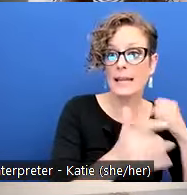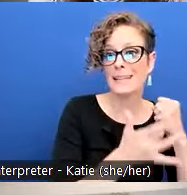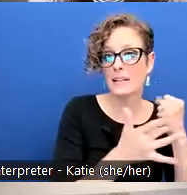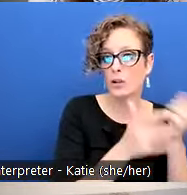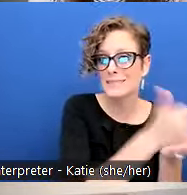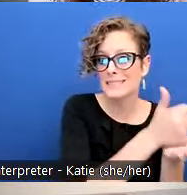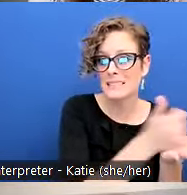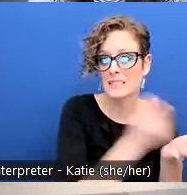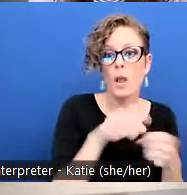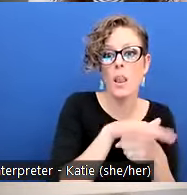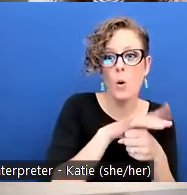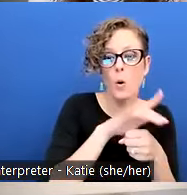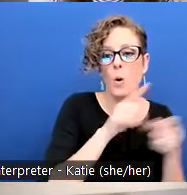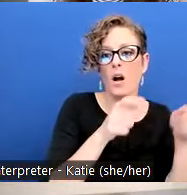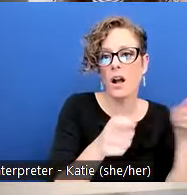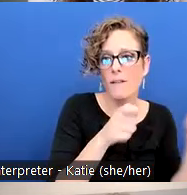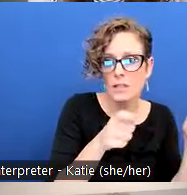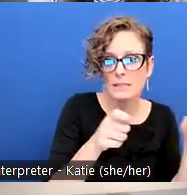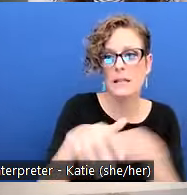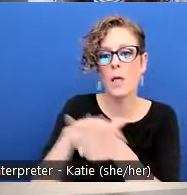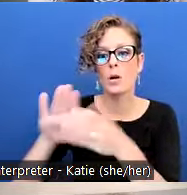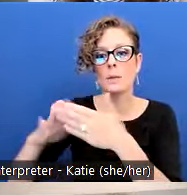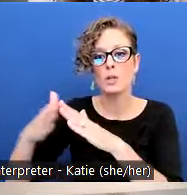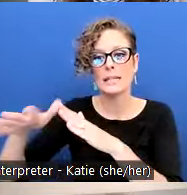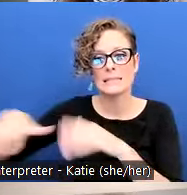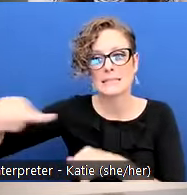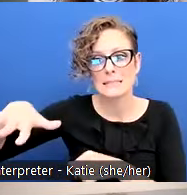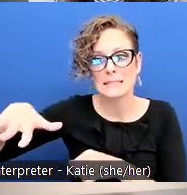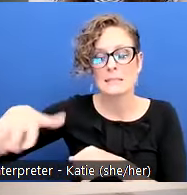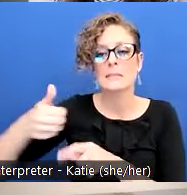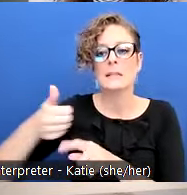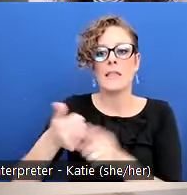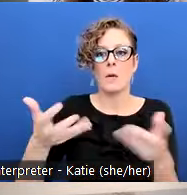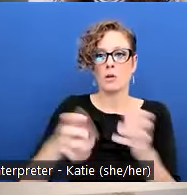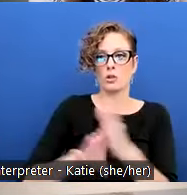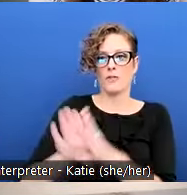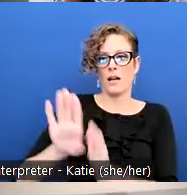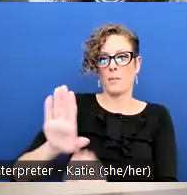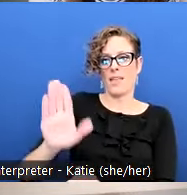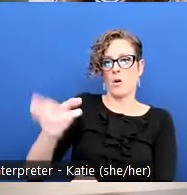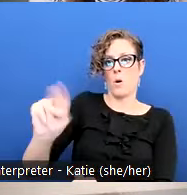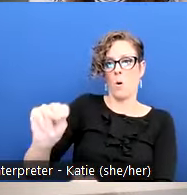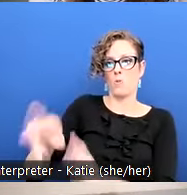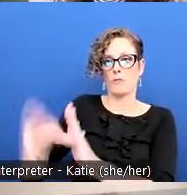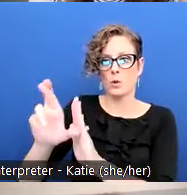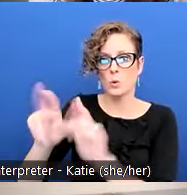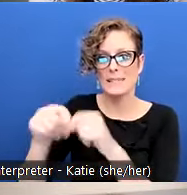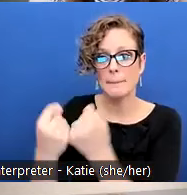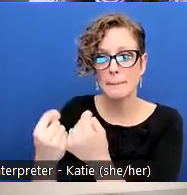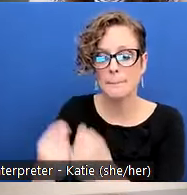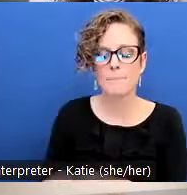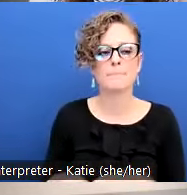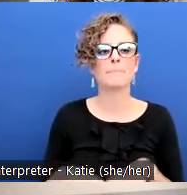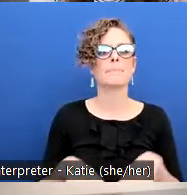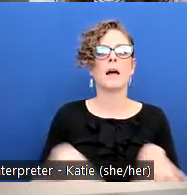to local governments and local communities who would like to develop their own review teams, doing outreach to those local